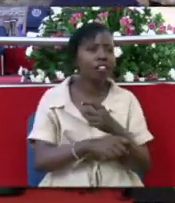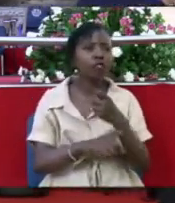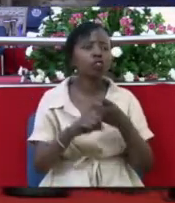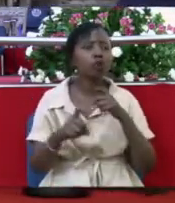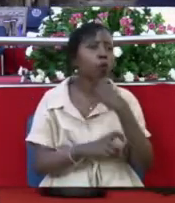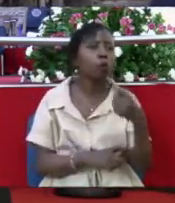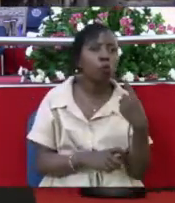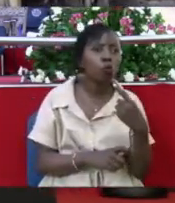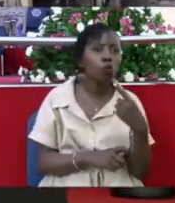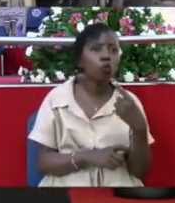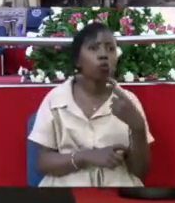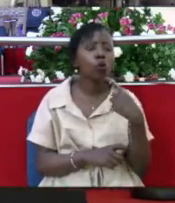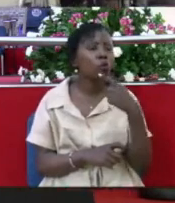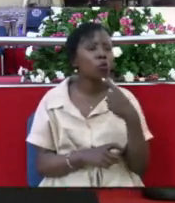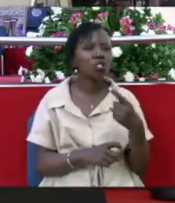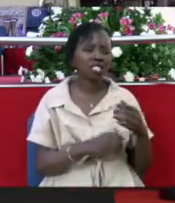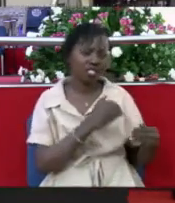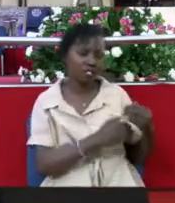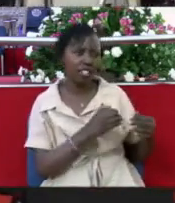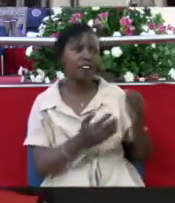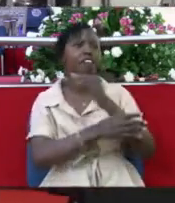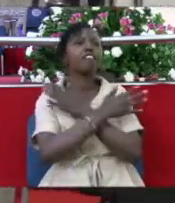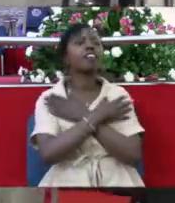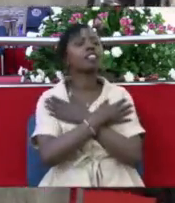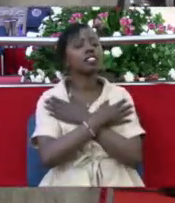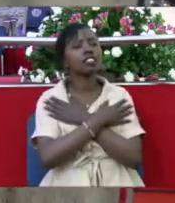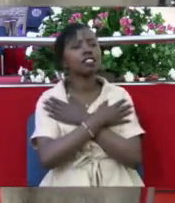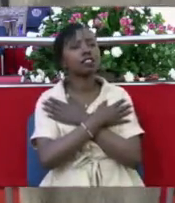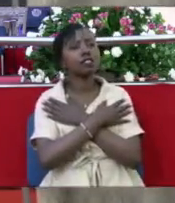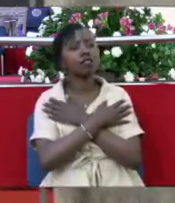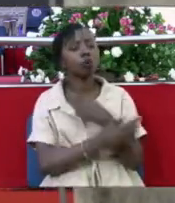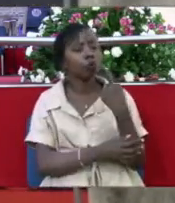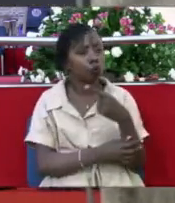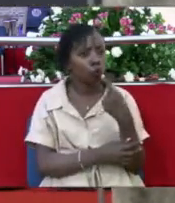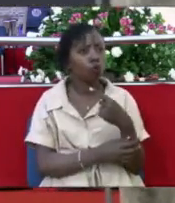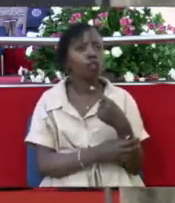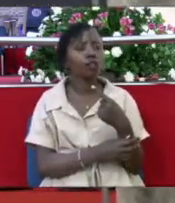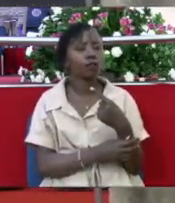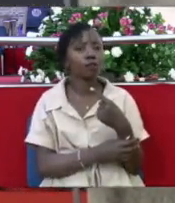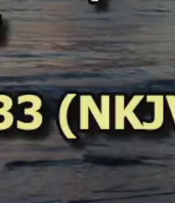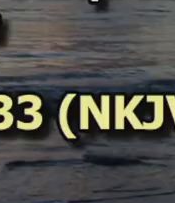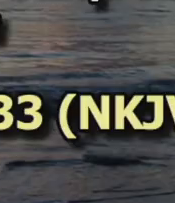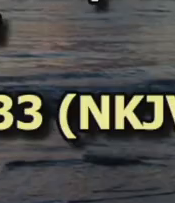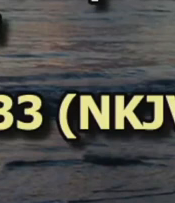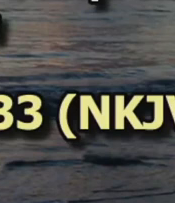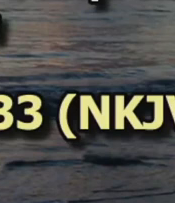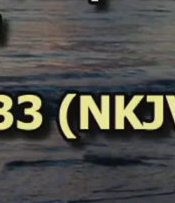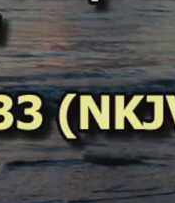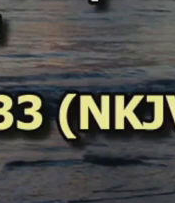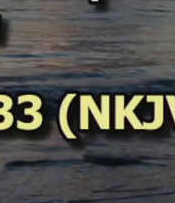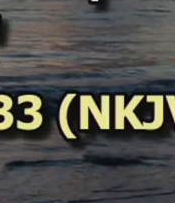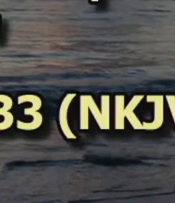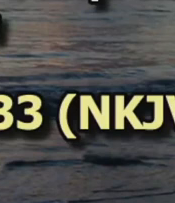close circle? Ni nani ambaye amekuzunguka? 1 Corinthians 15:33. Korintho 15:33. Bad company corrupts